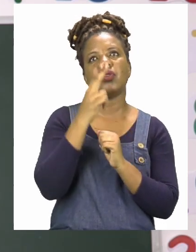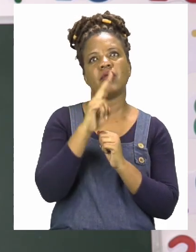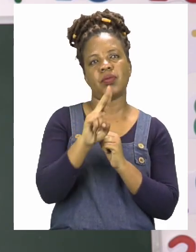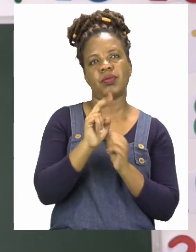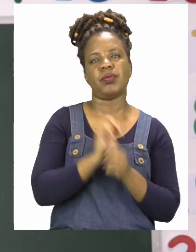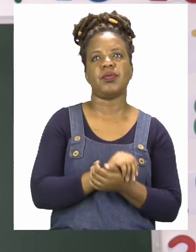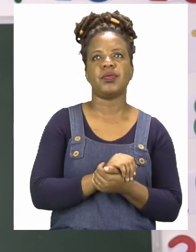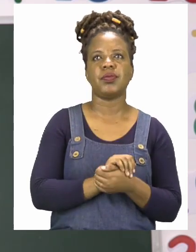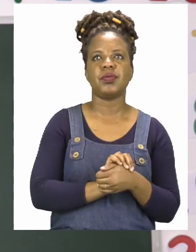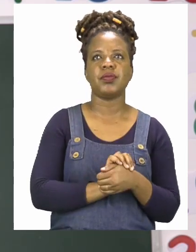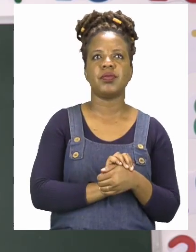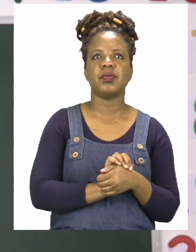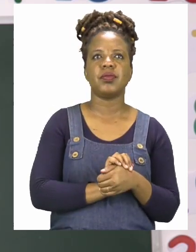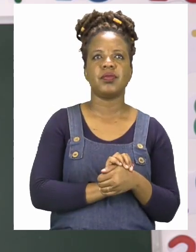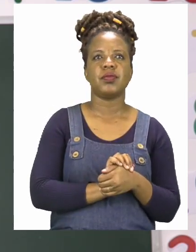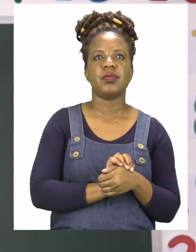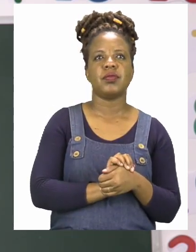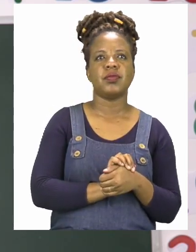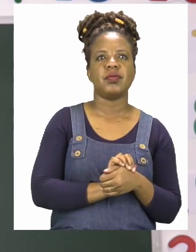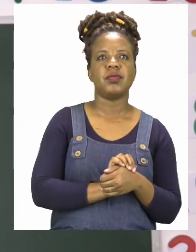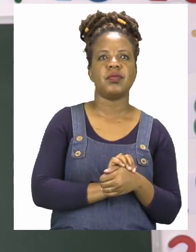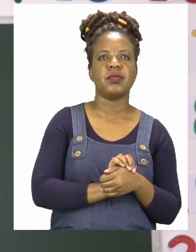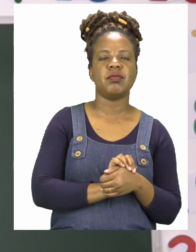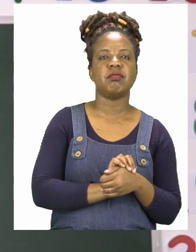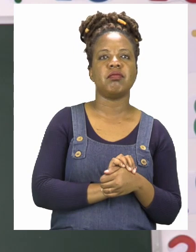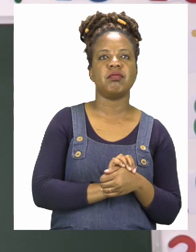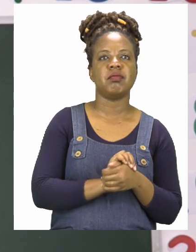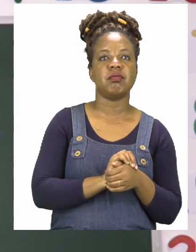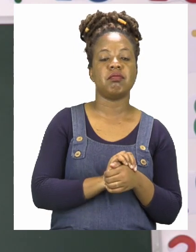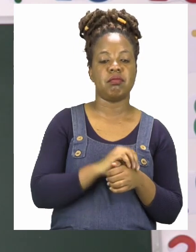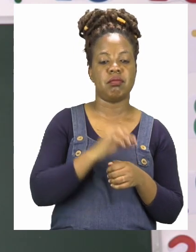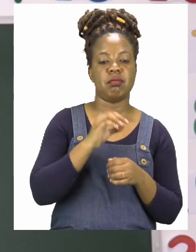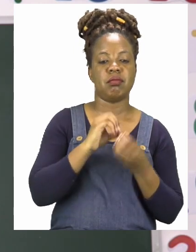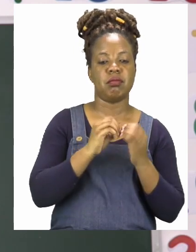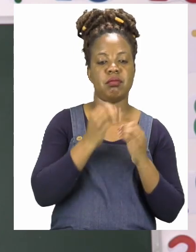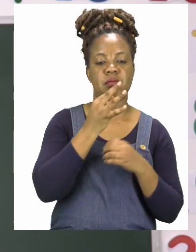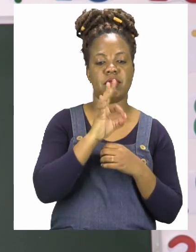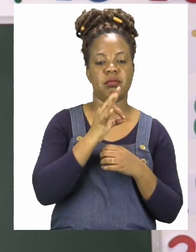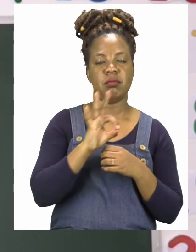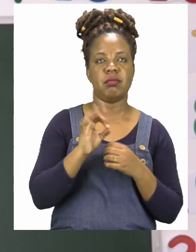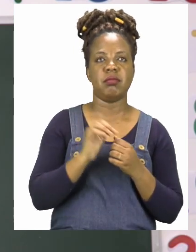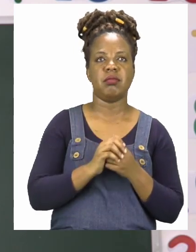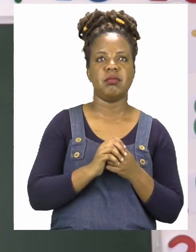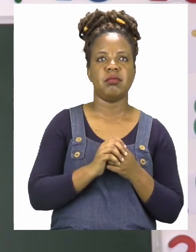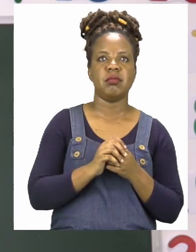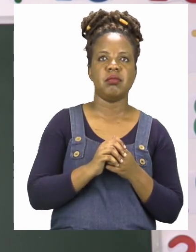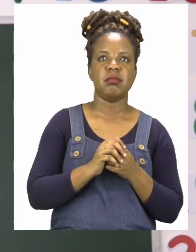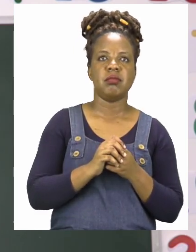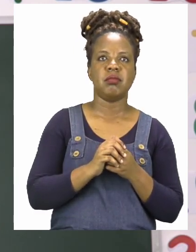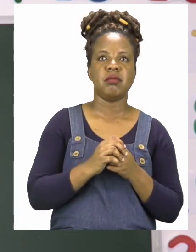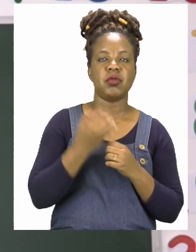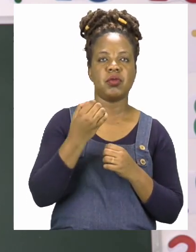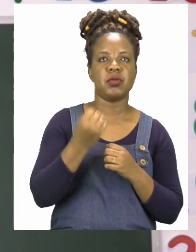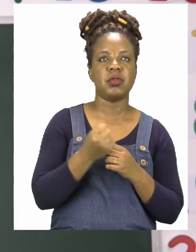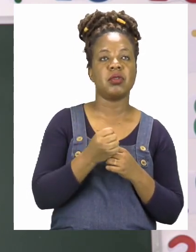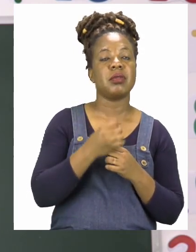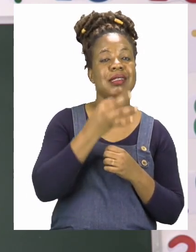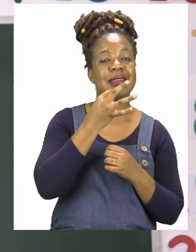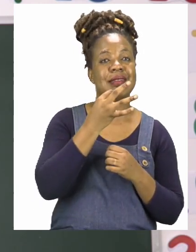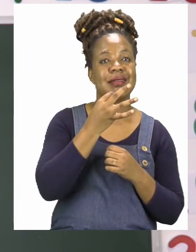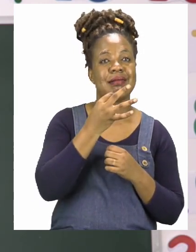38. Now let's try the second from last one. We have the number